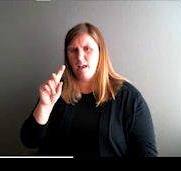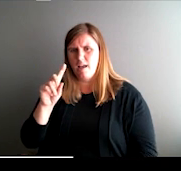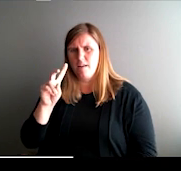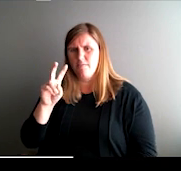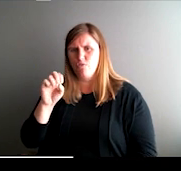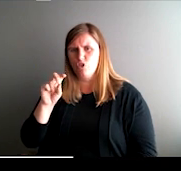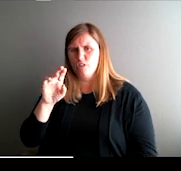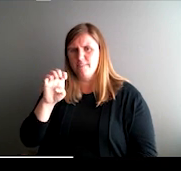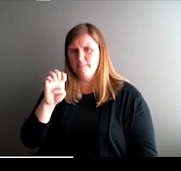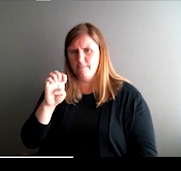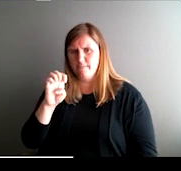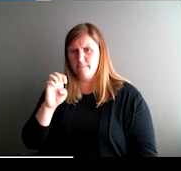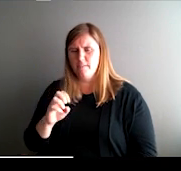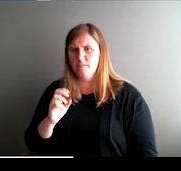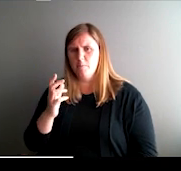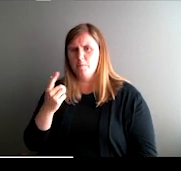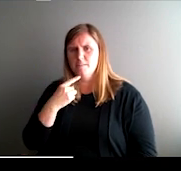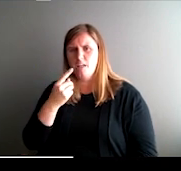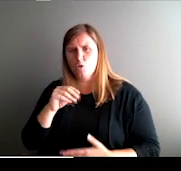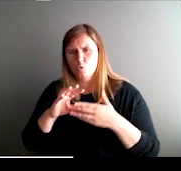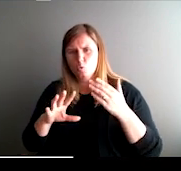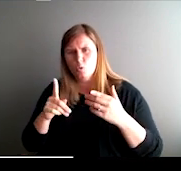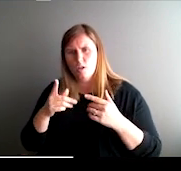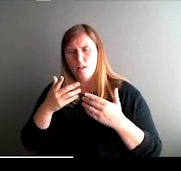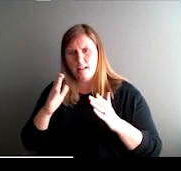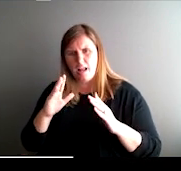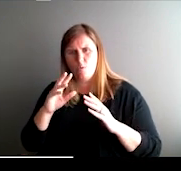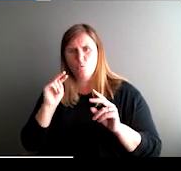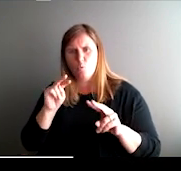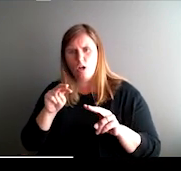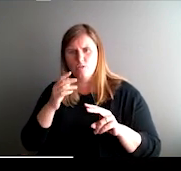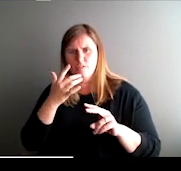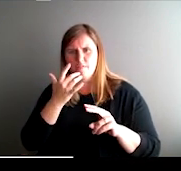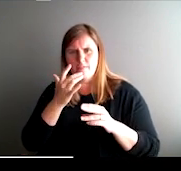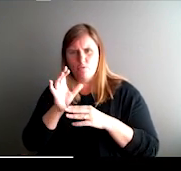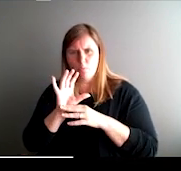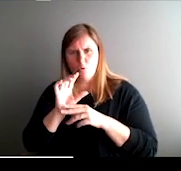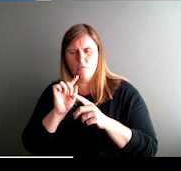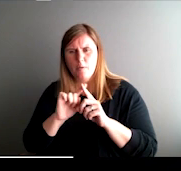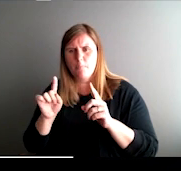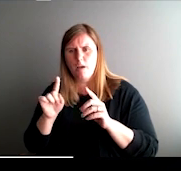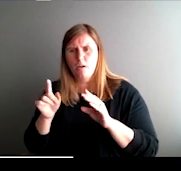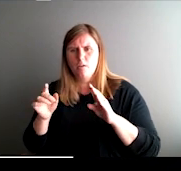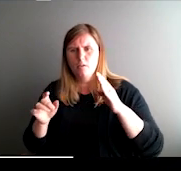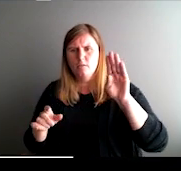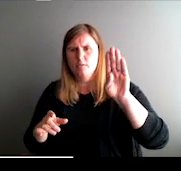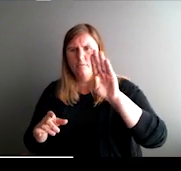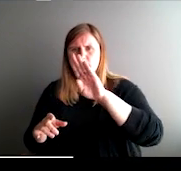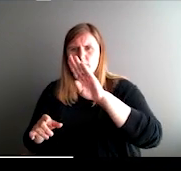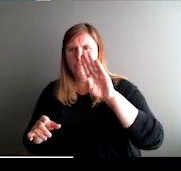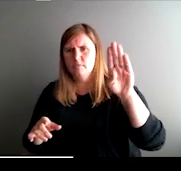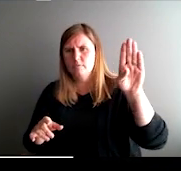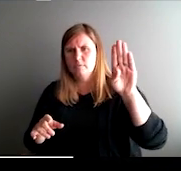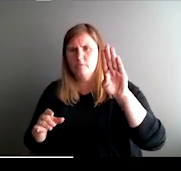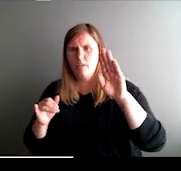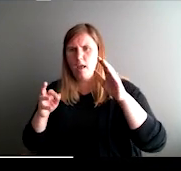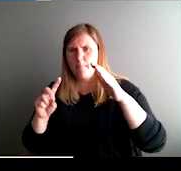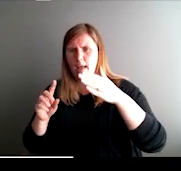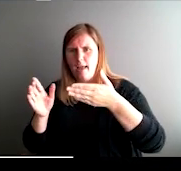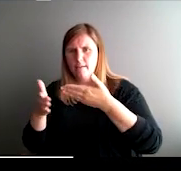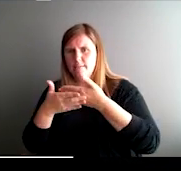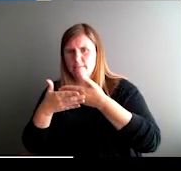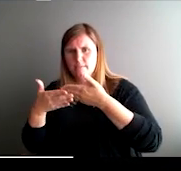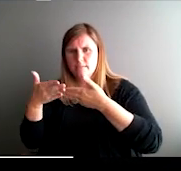show, tell a student they're allowed to watch their favorite movie, but you cover it up. You have your hand in the way of the iPad or whatever it is